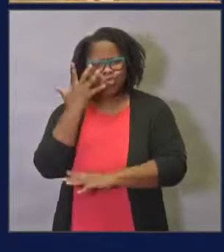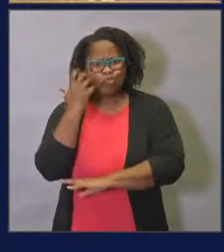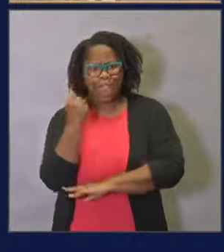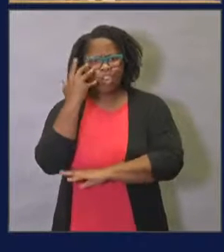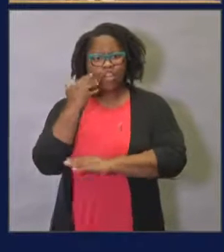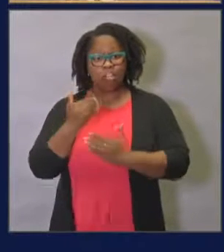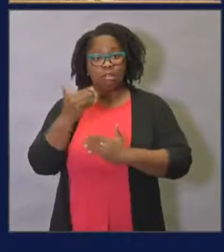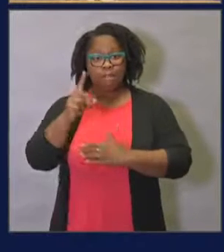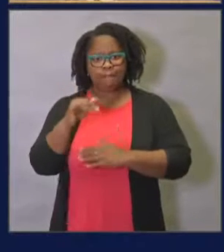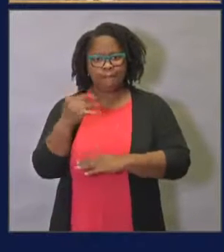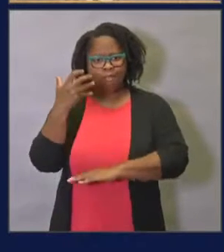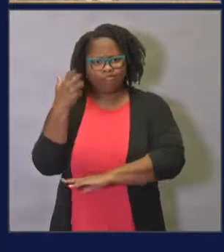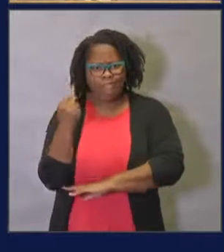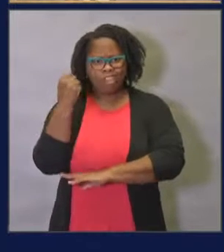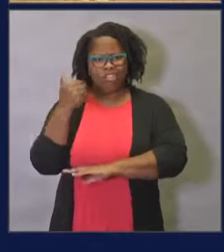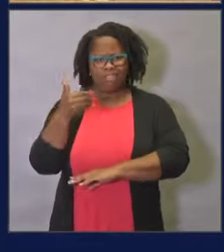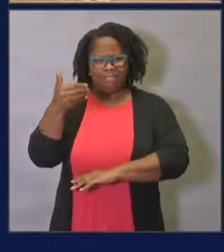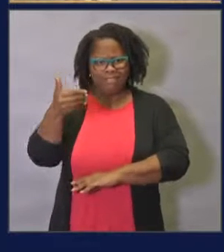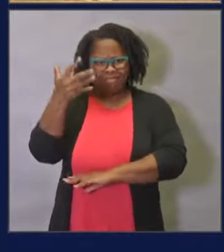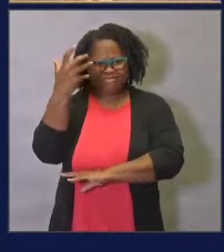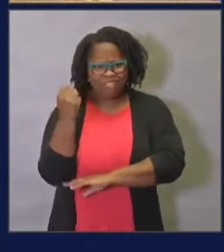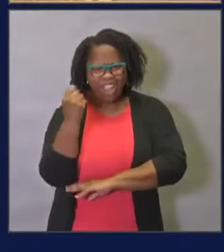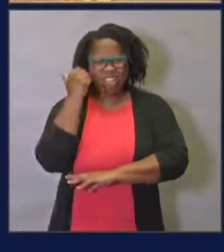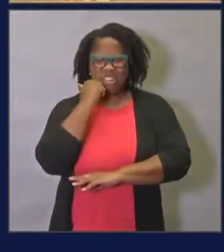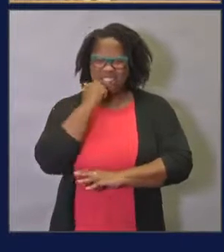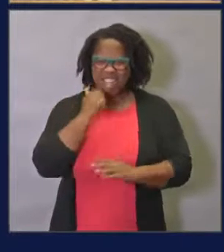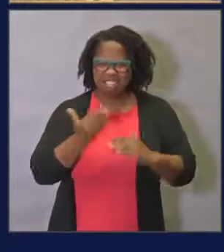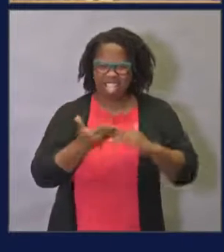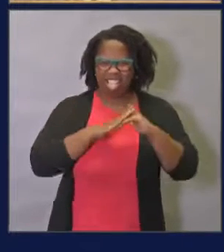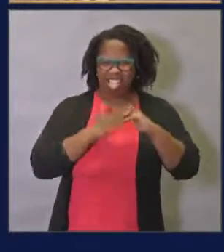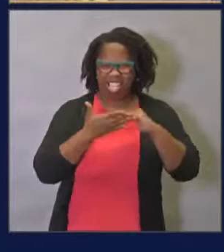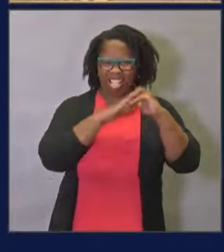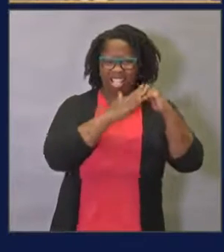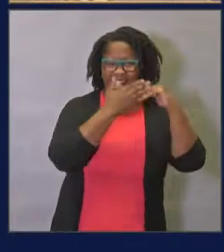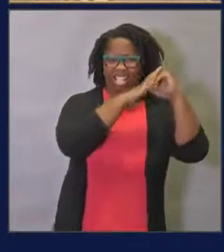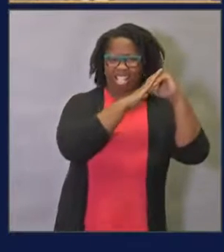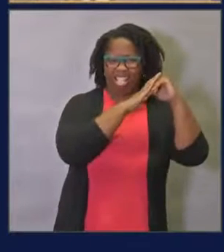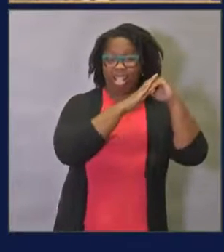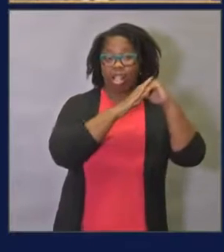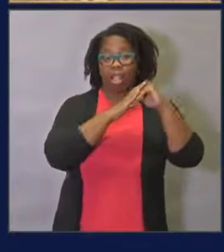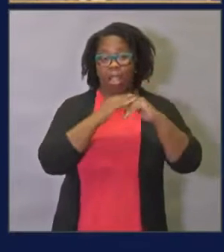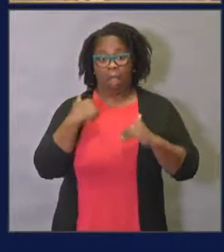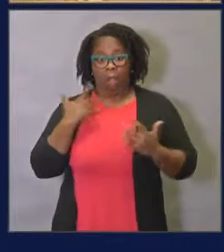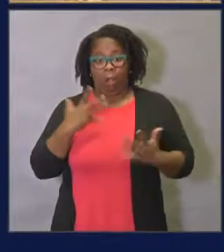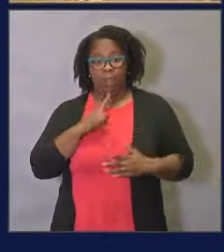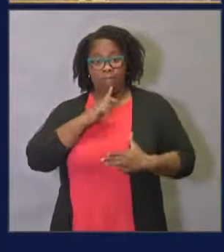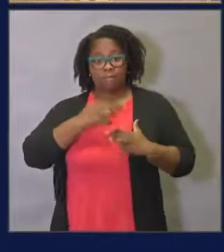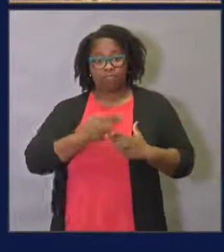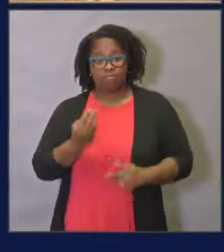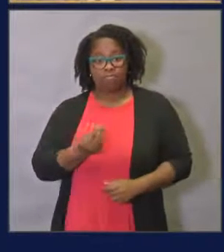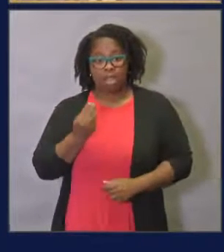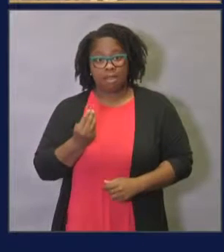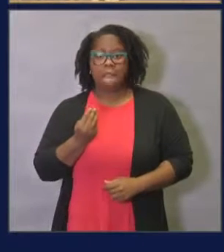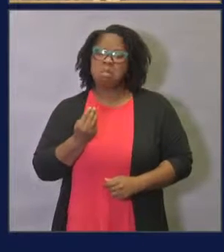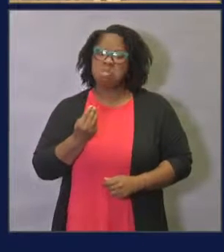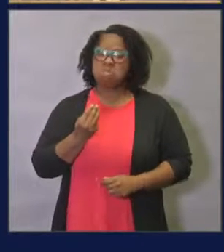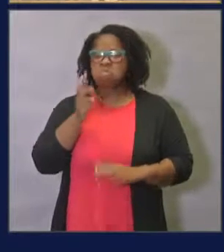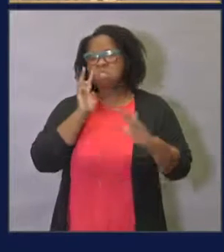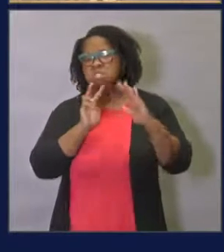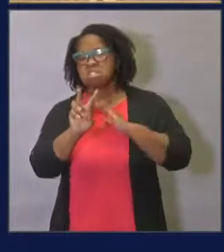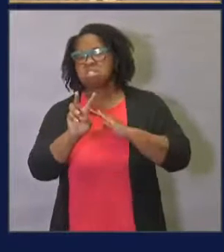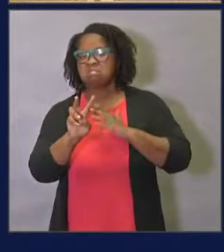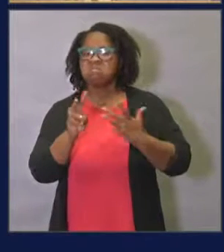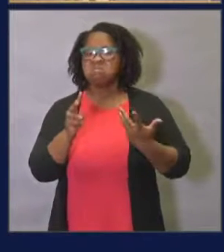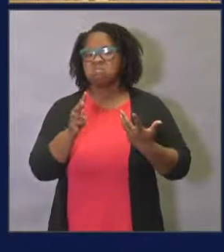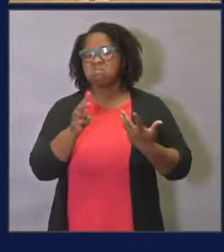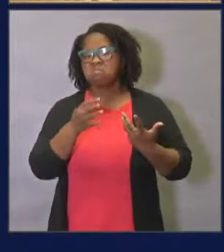hospitalized. And as I said on Monday, we expect to see the number of people hospitalized for COVID-19 reach 5,000 just